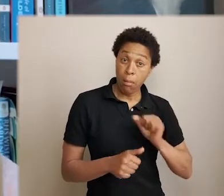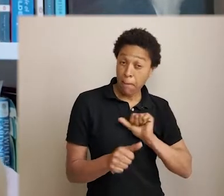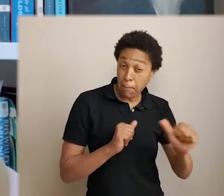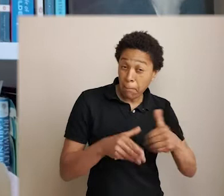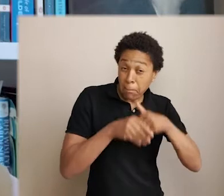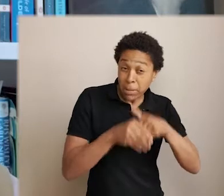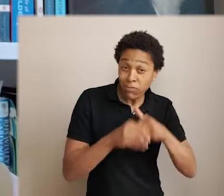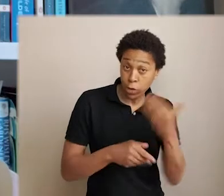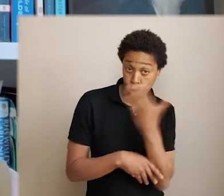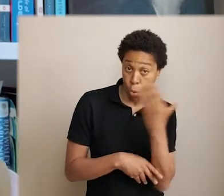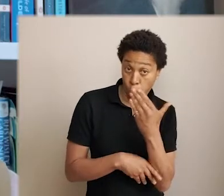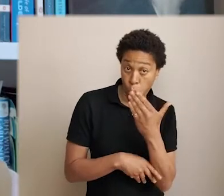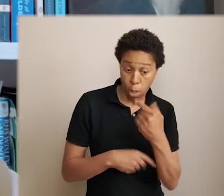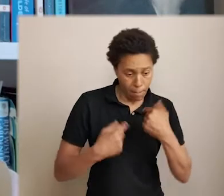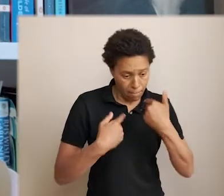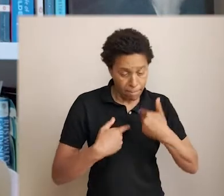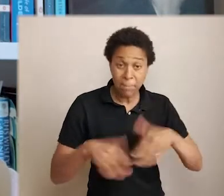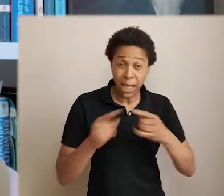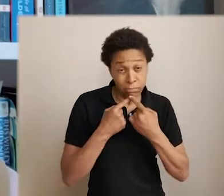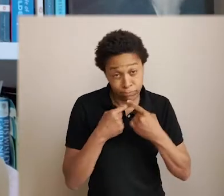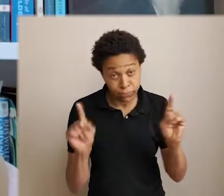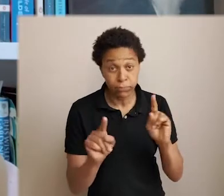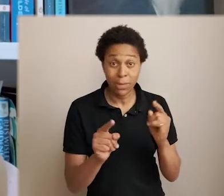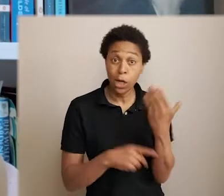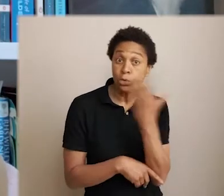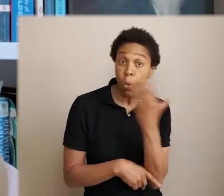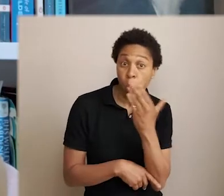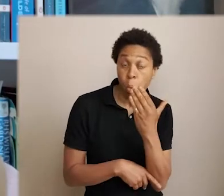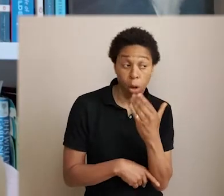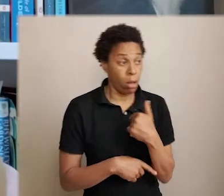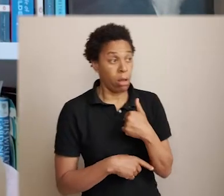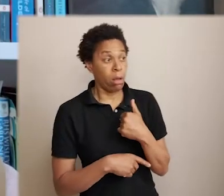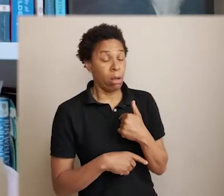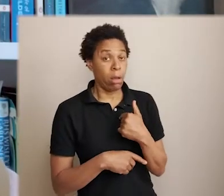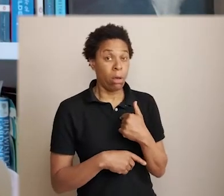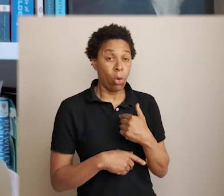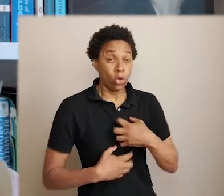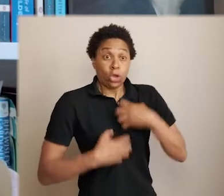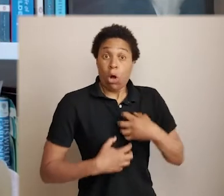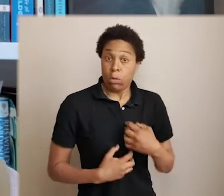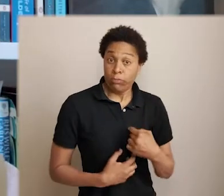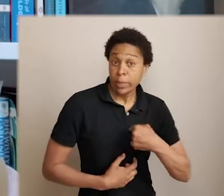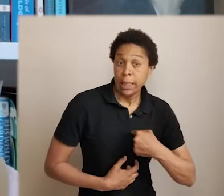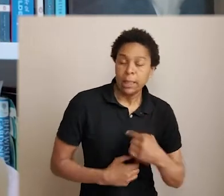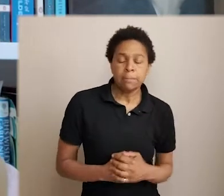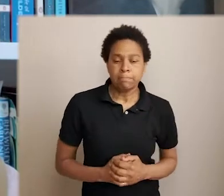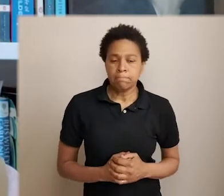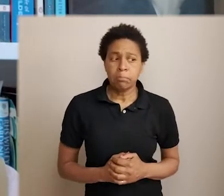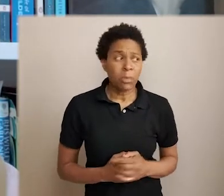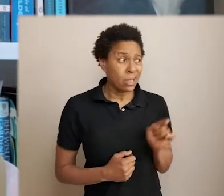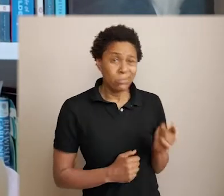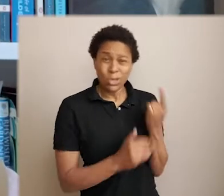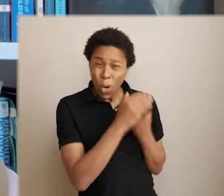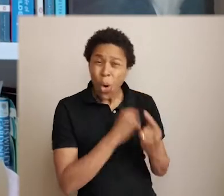at 16 while I was at school, and that was quite a big shock. I mean, he was the